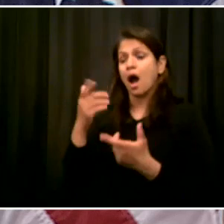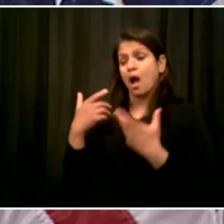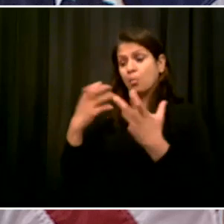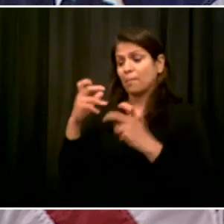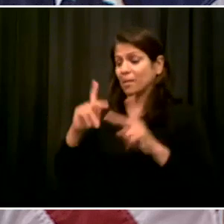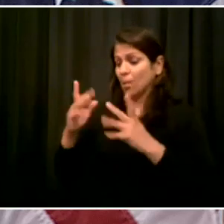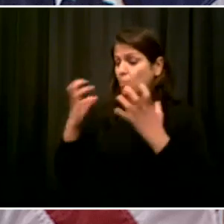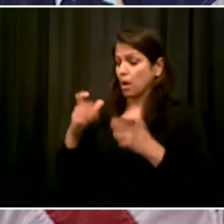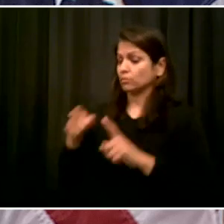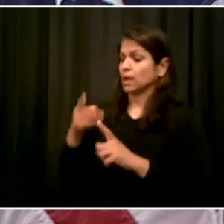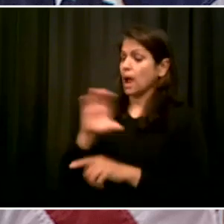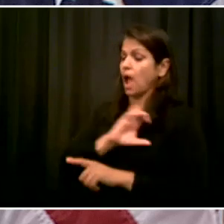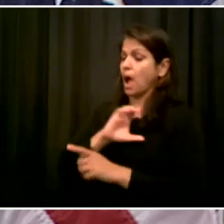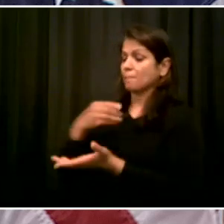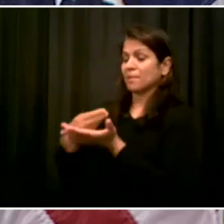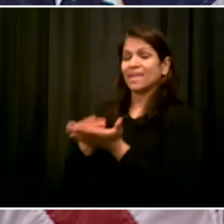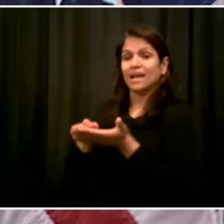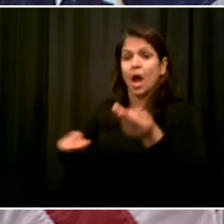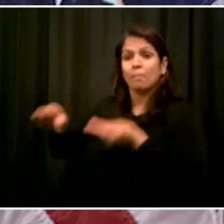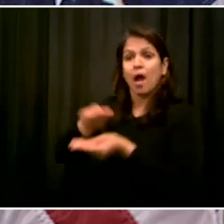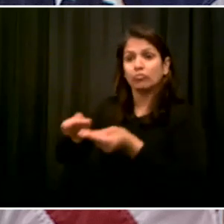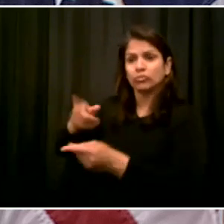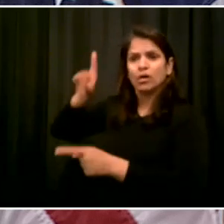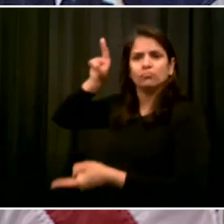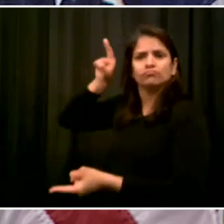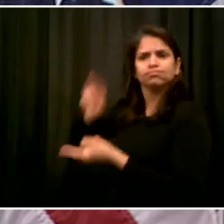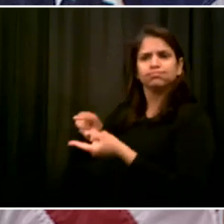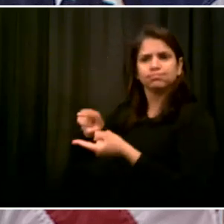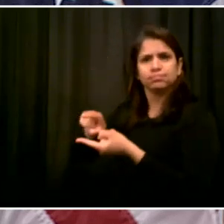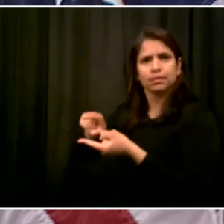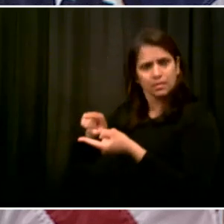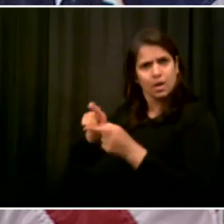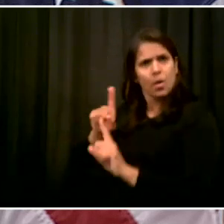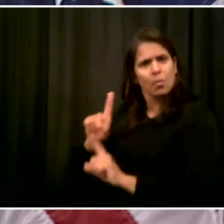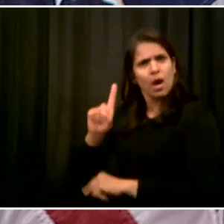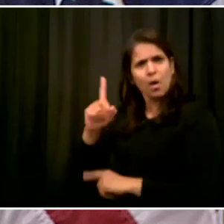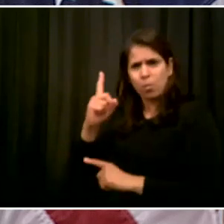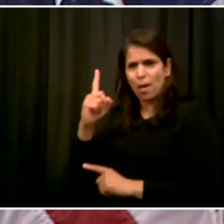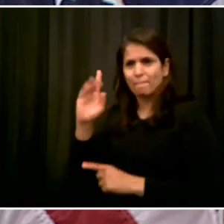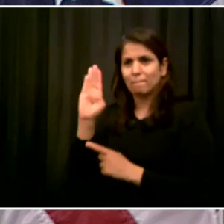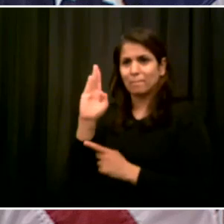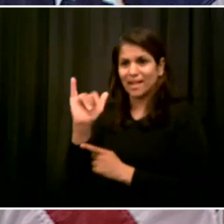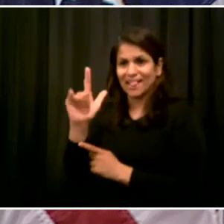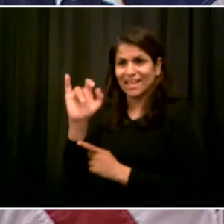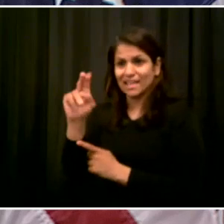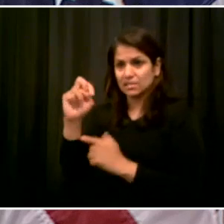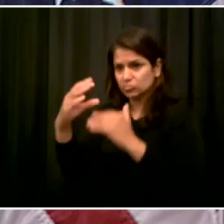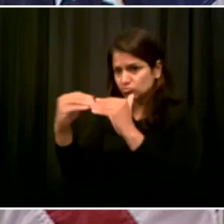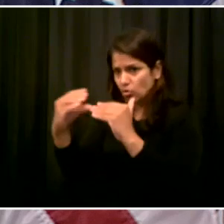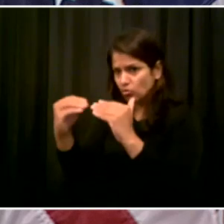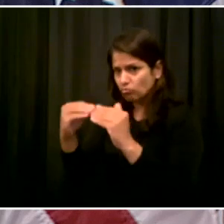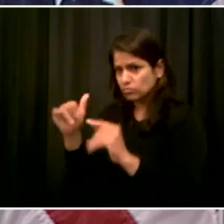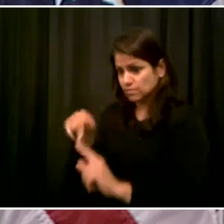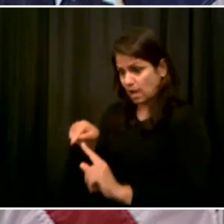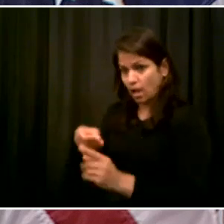how do you explain this difference in perception between all of these